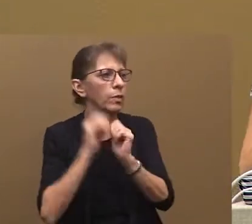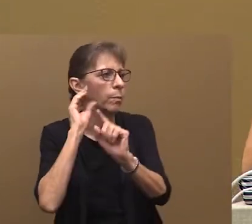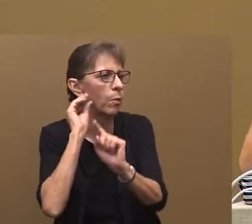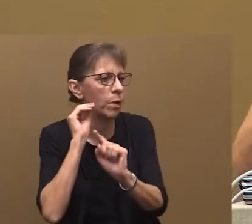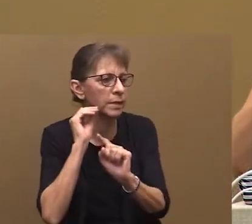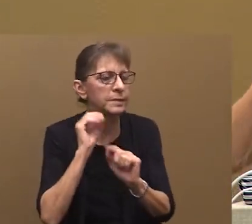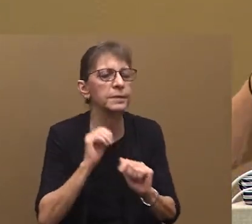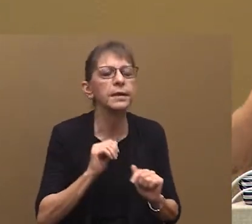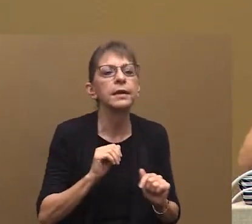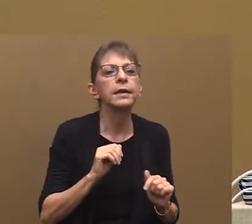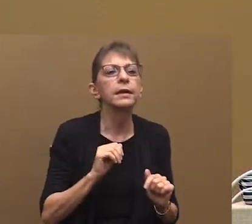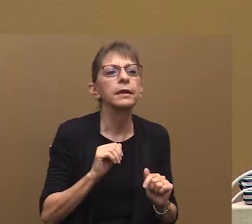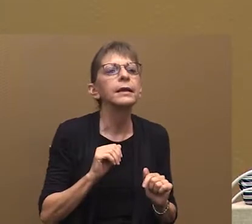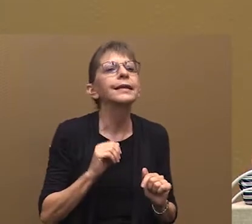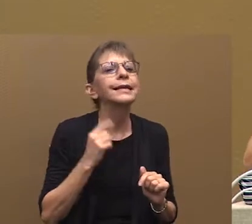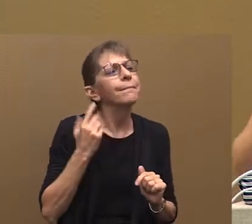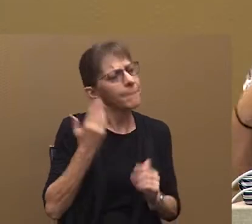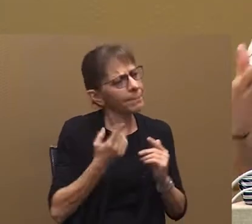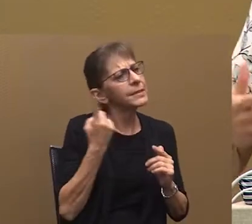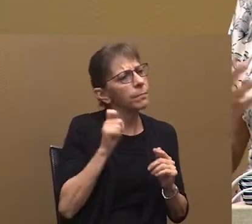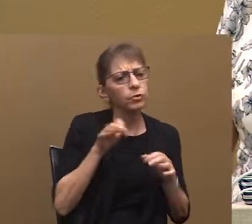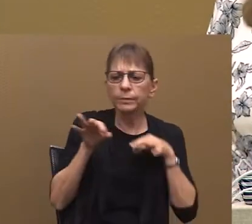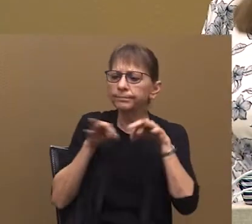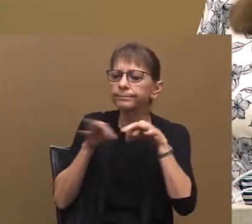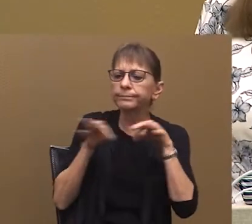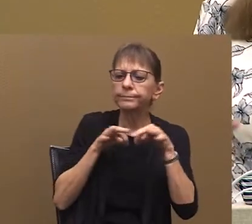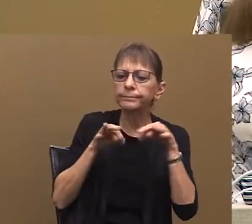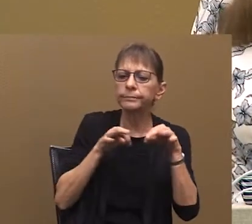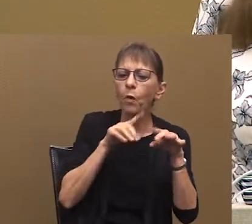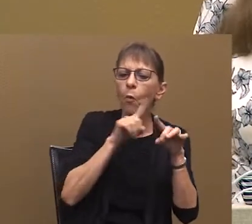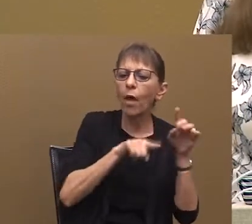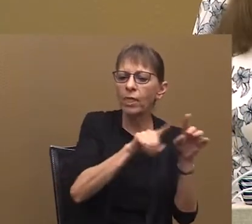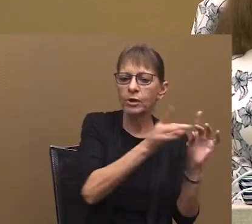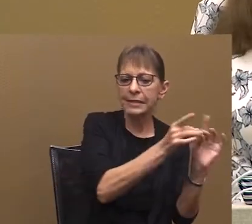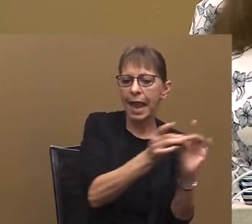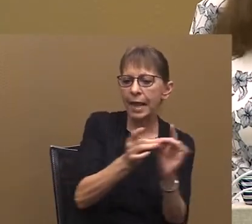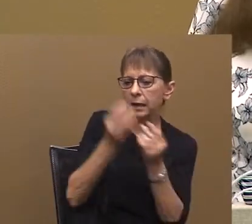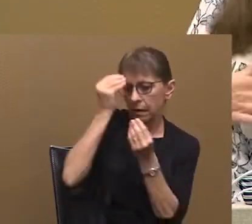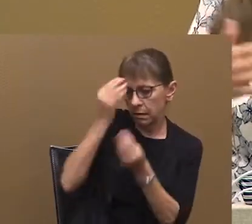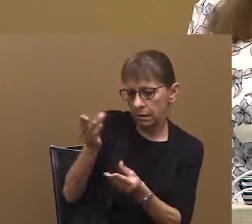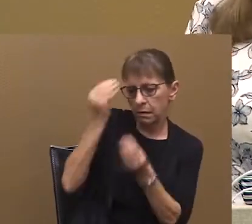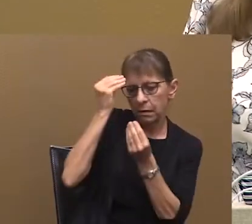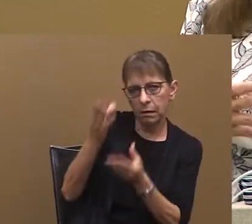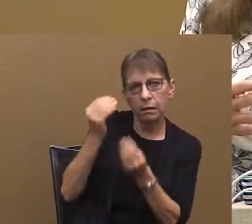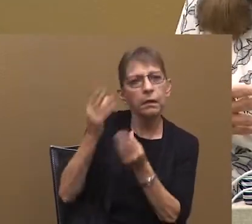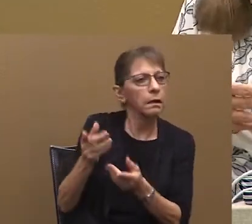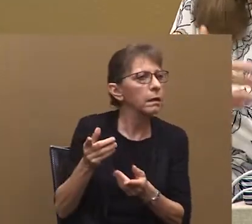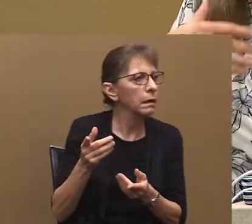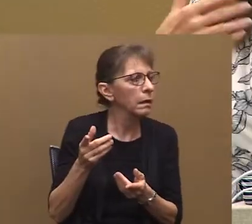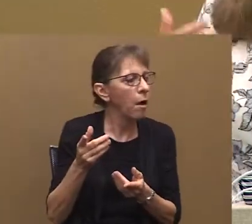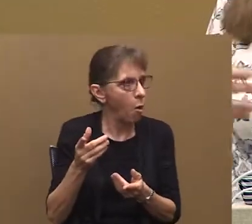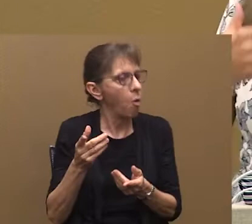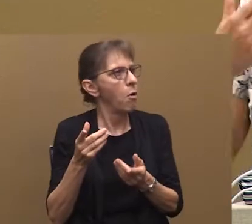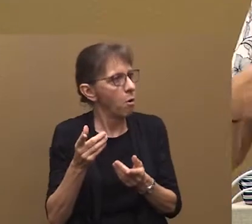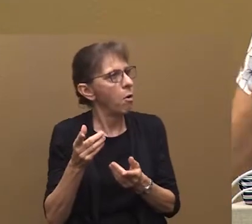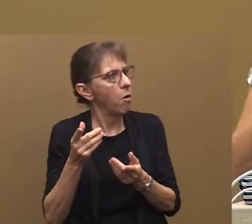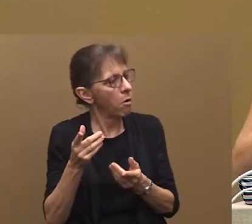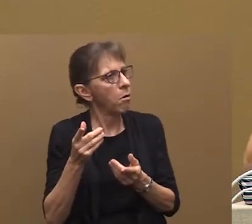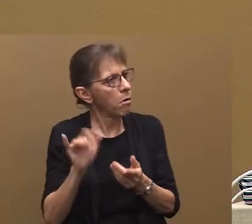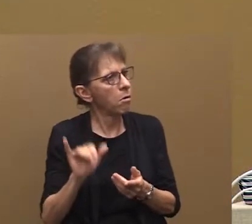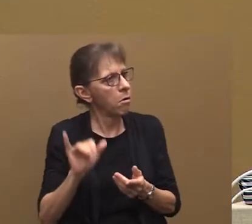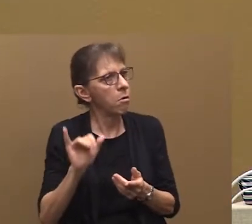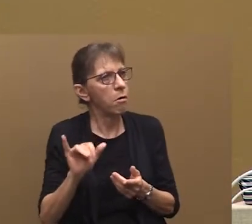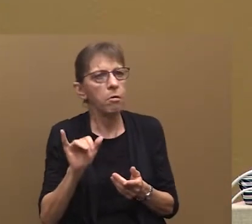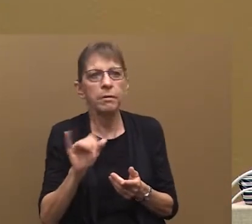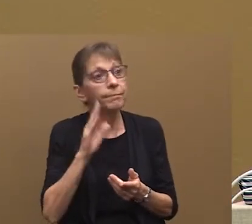someone needs to be able to explain that information to the deaf boy that may not really have ever